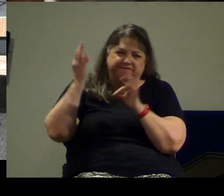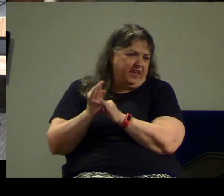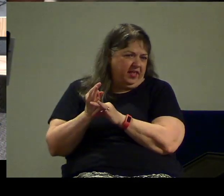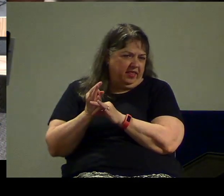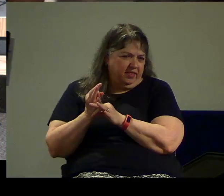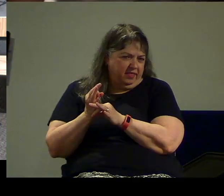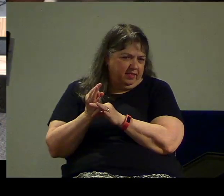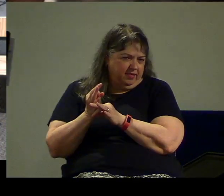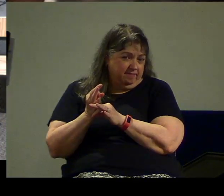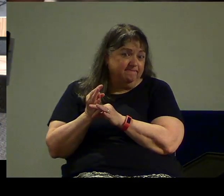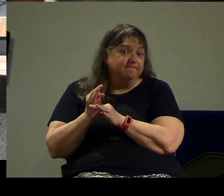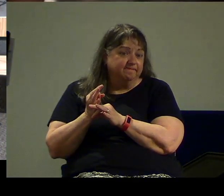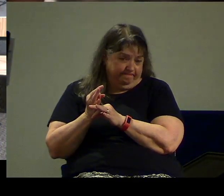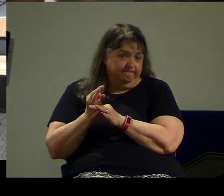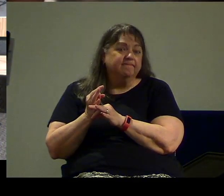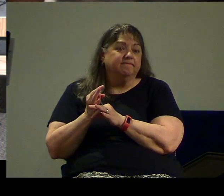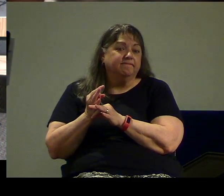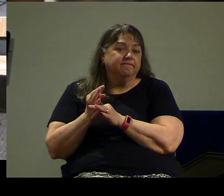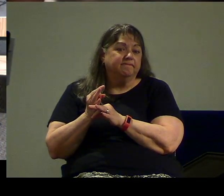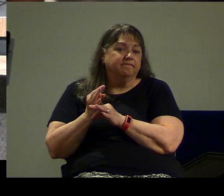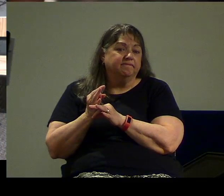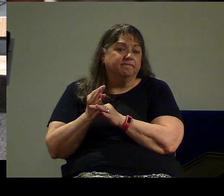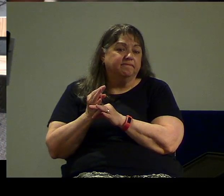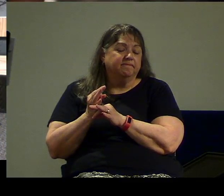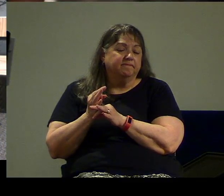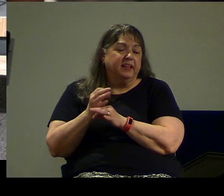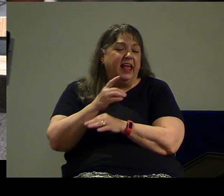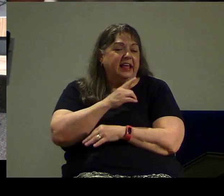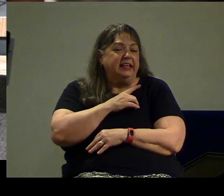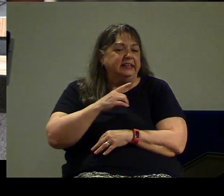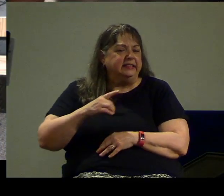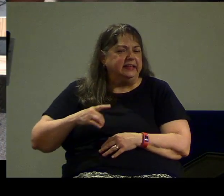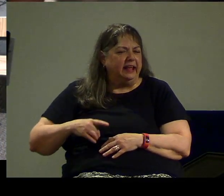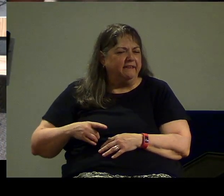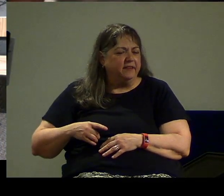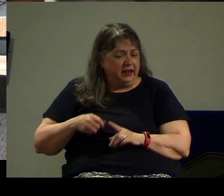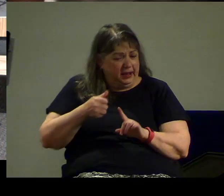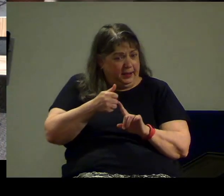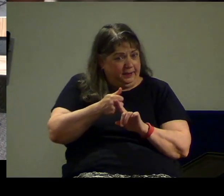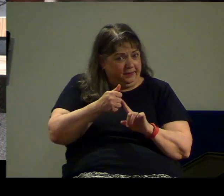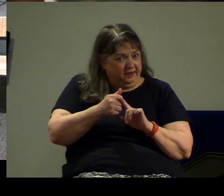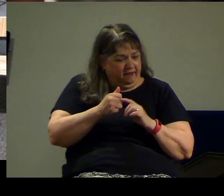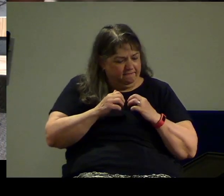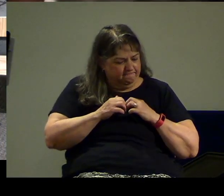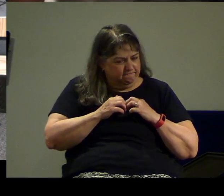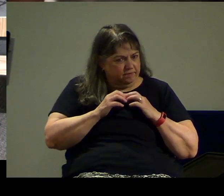David encouraged himself in the Lord.